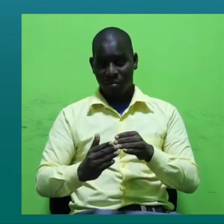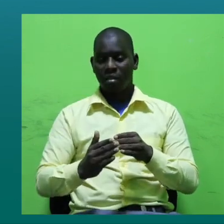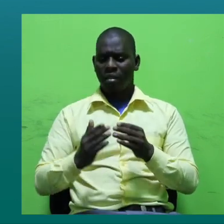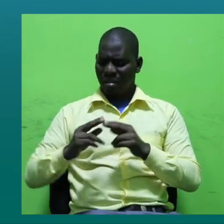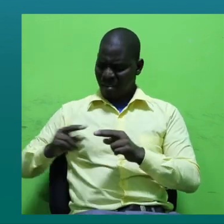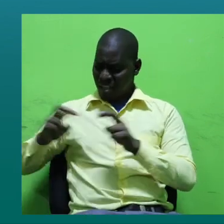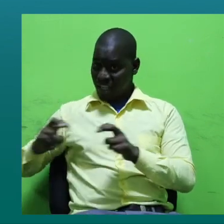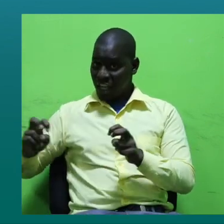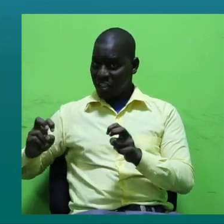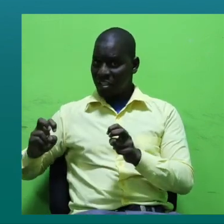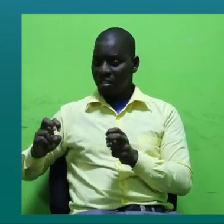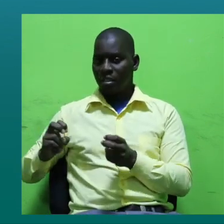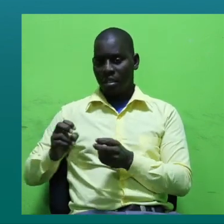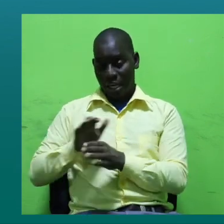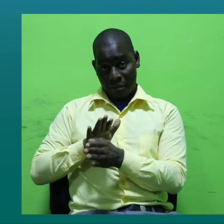it.